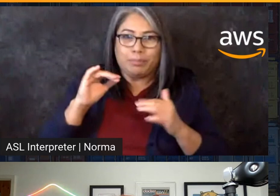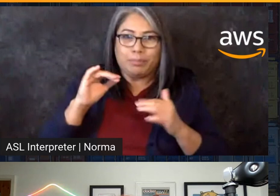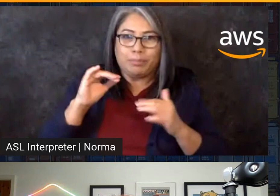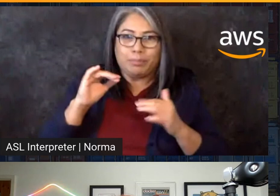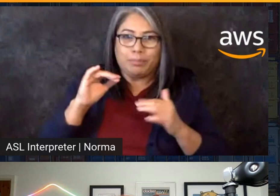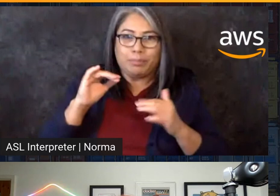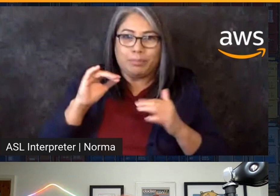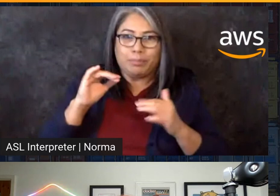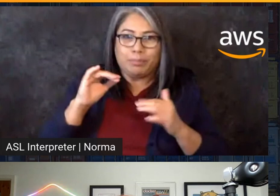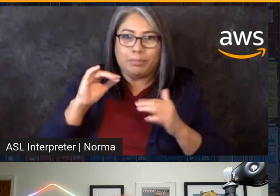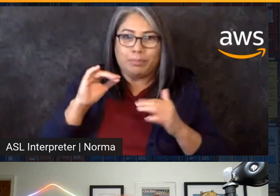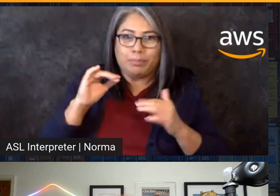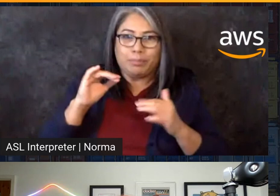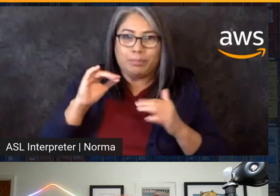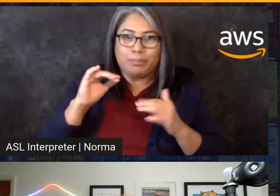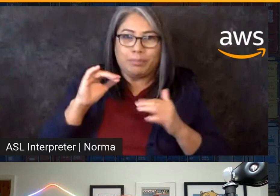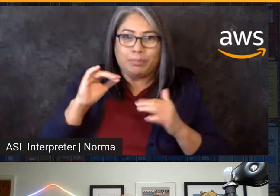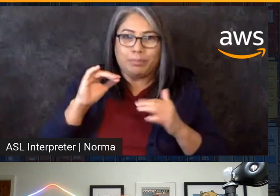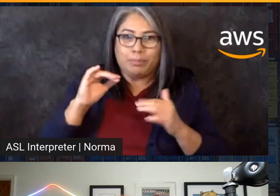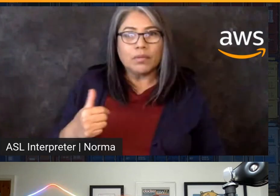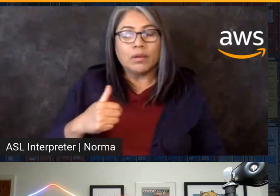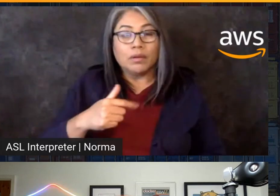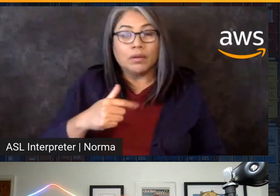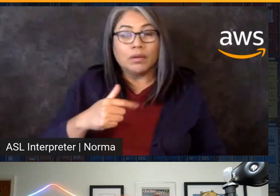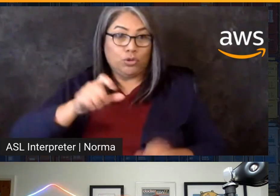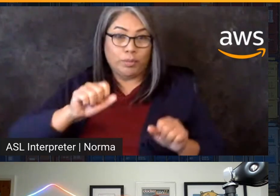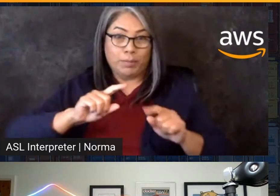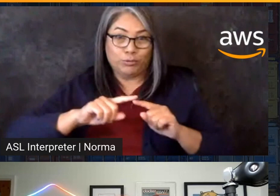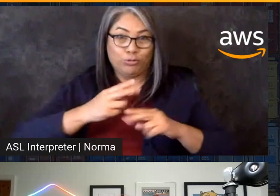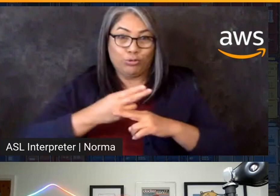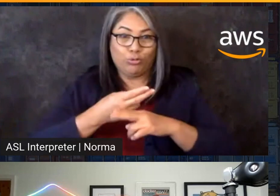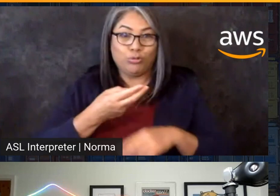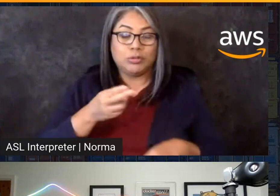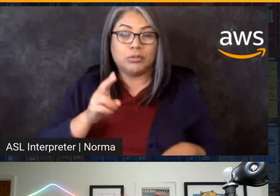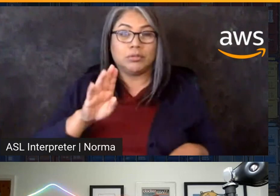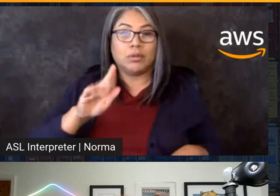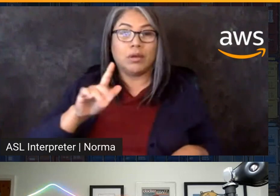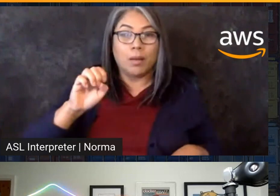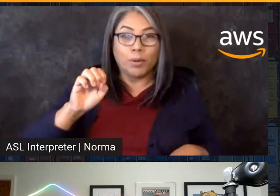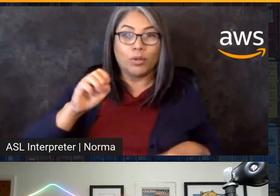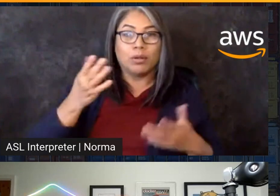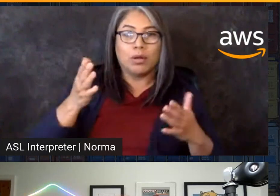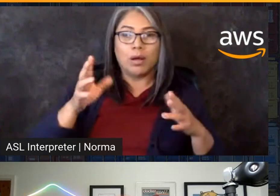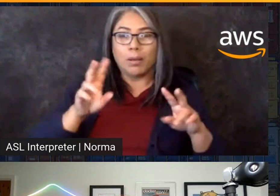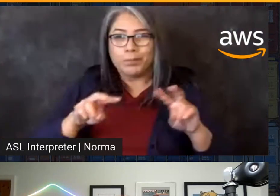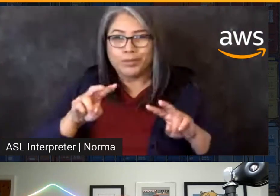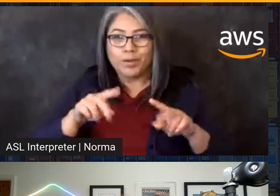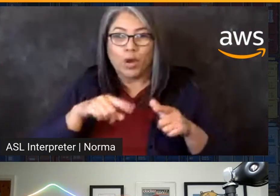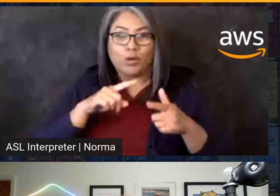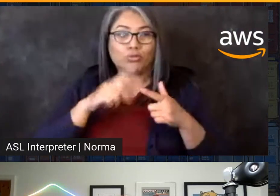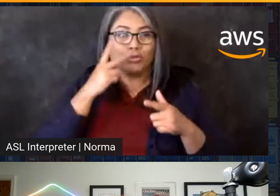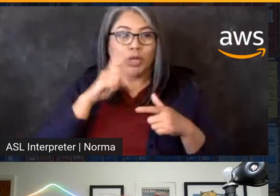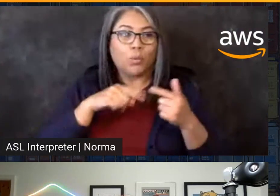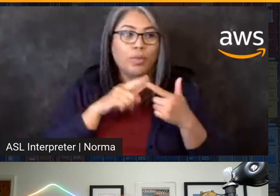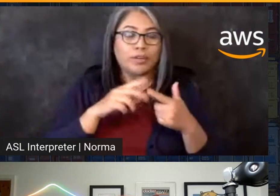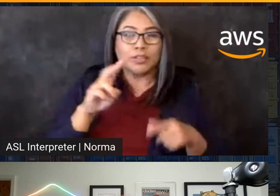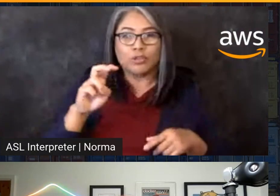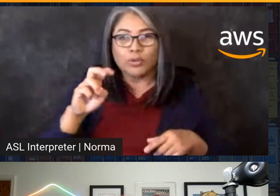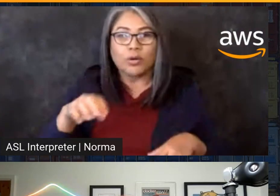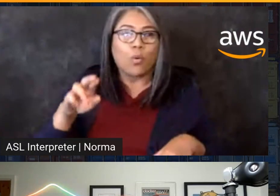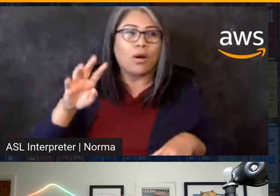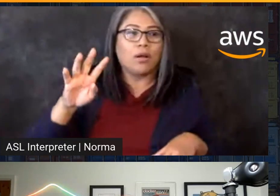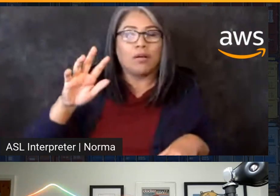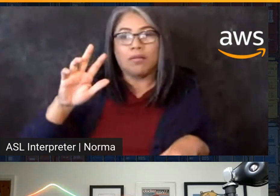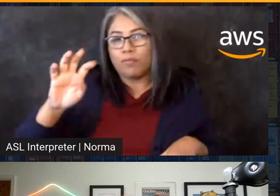use Hubble Observe to see when there's a 200 or a 400 or a 50 or a 504 in an HTTP